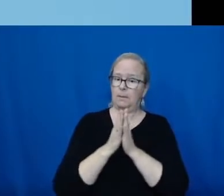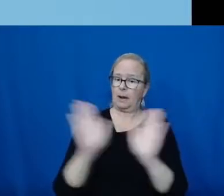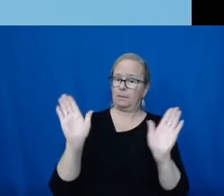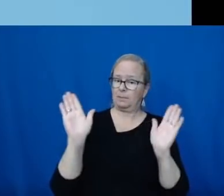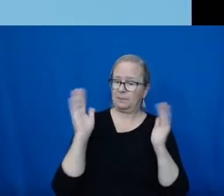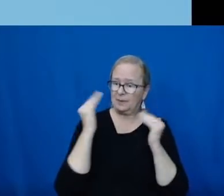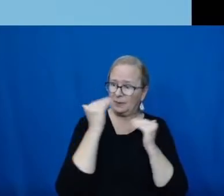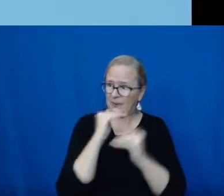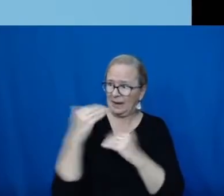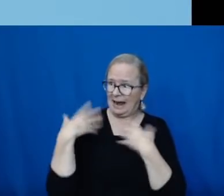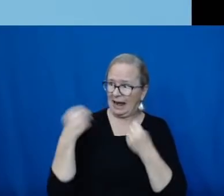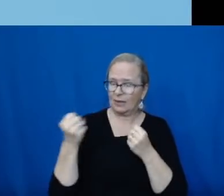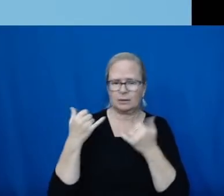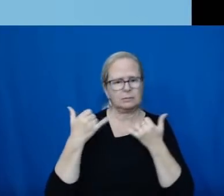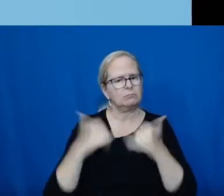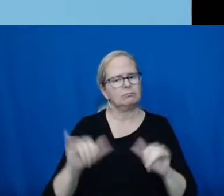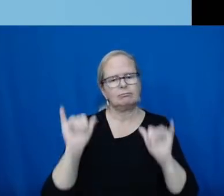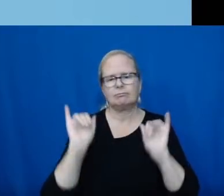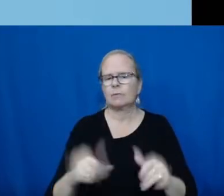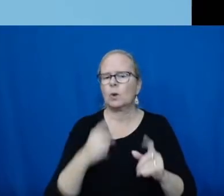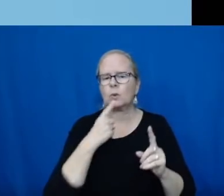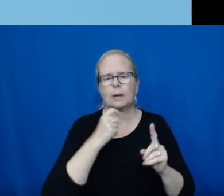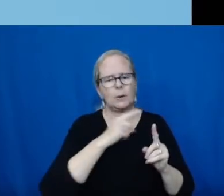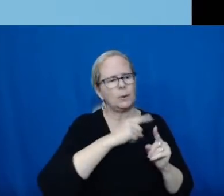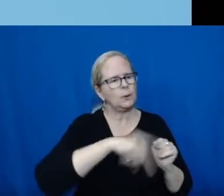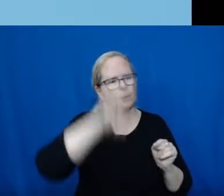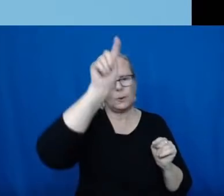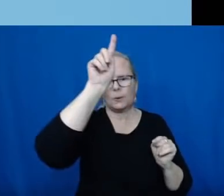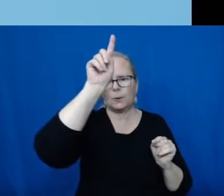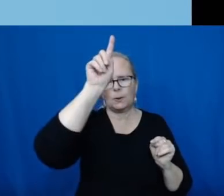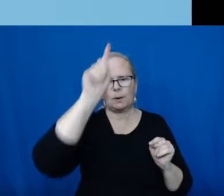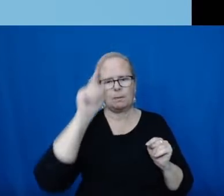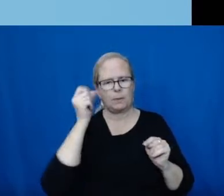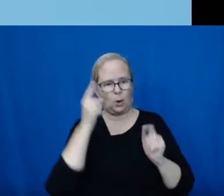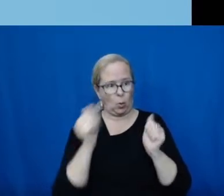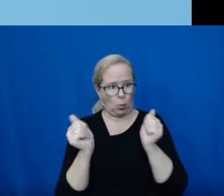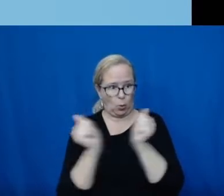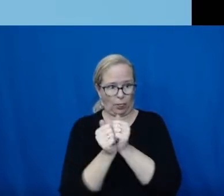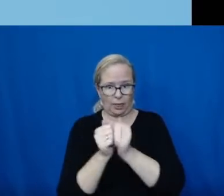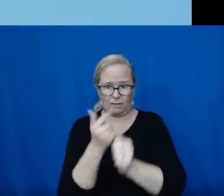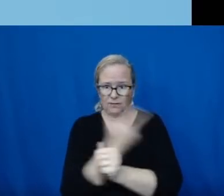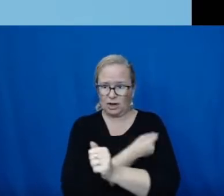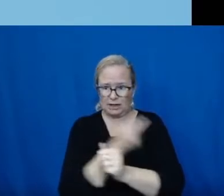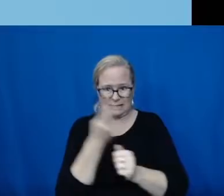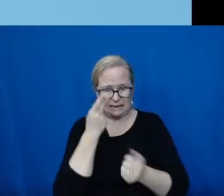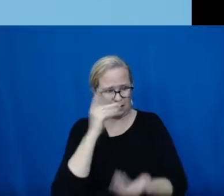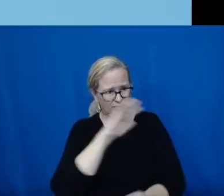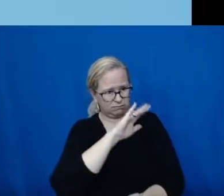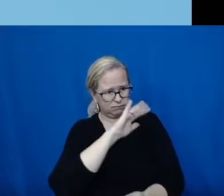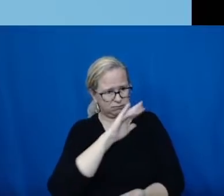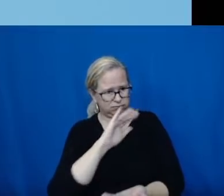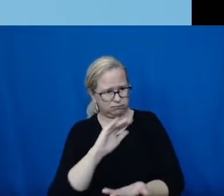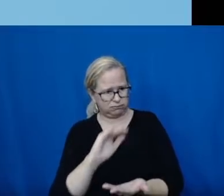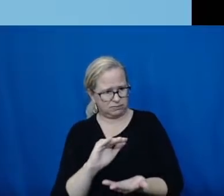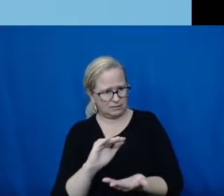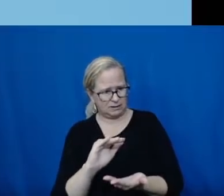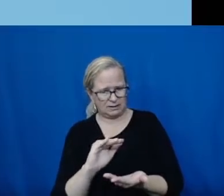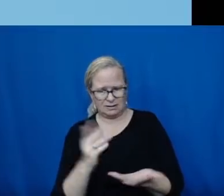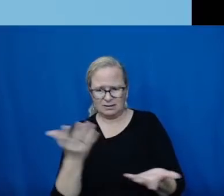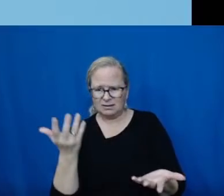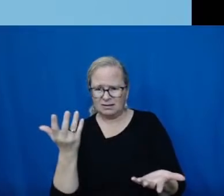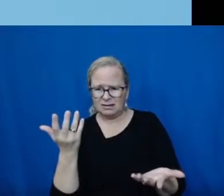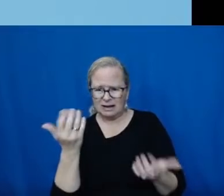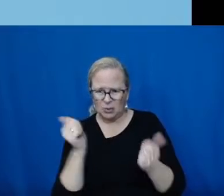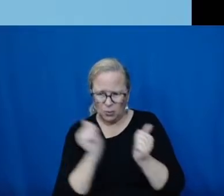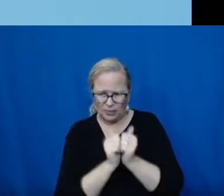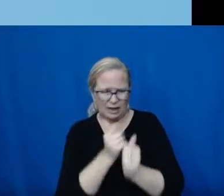such outbreak with 80% efficient vaccine and 80% of population fully vaccinated, and adding strong measures on